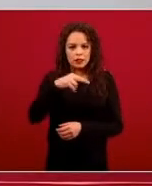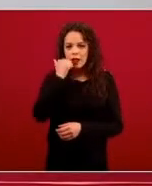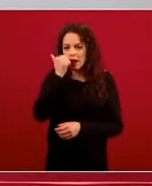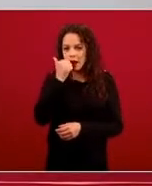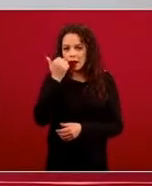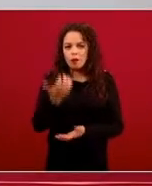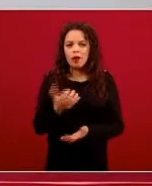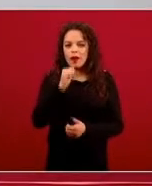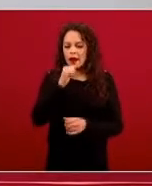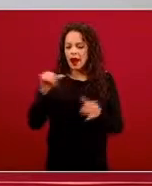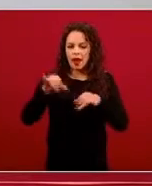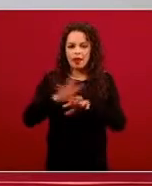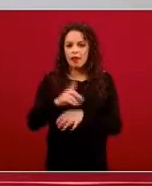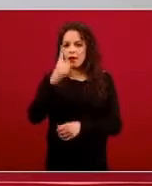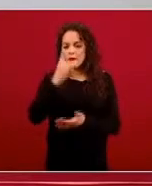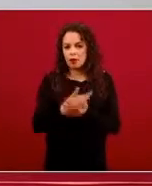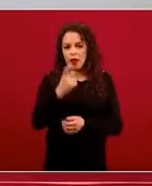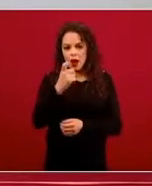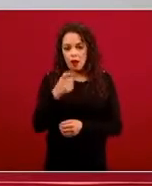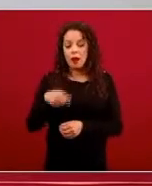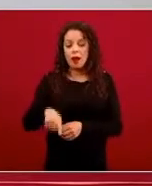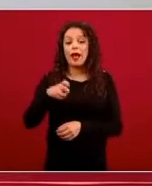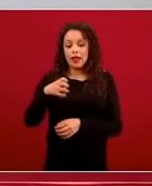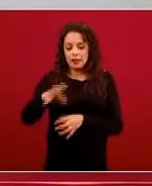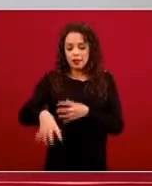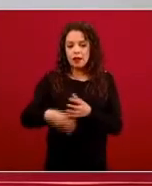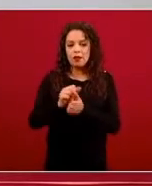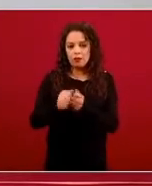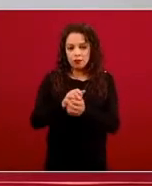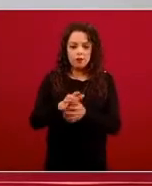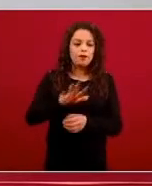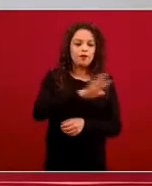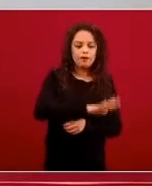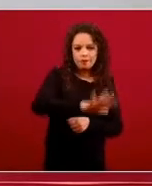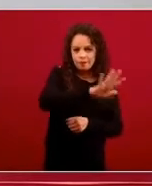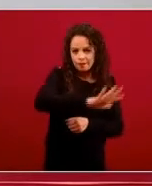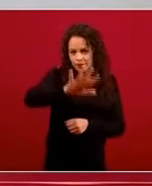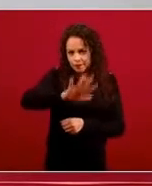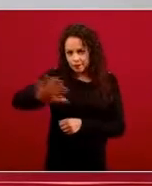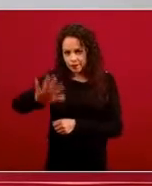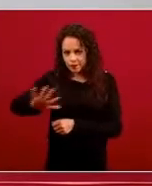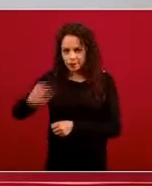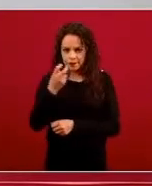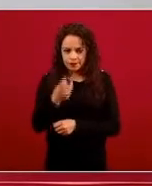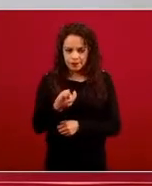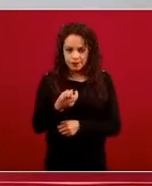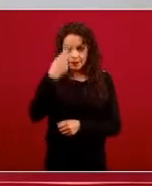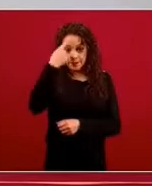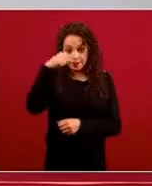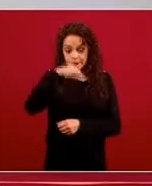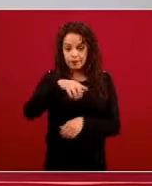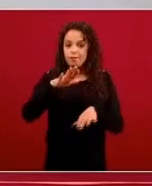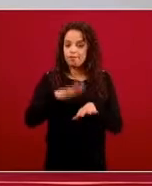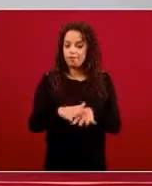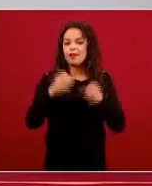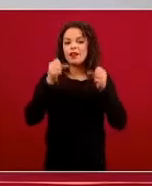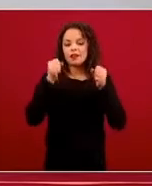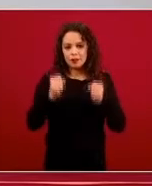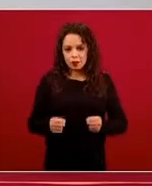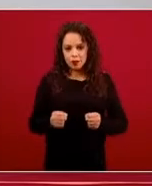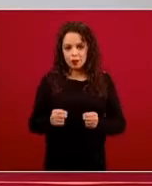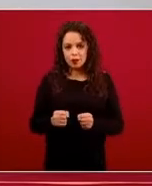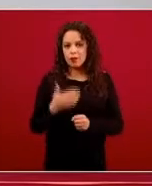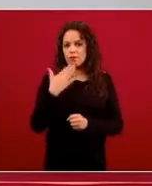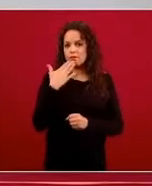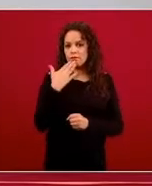in that case, you must use only water in order to not to deactivate the chlorine. After that,